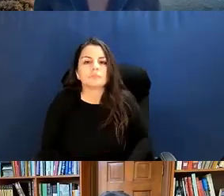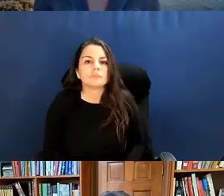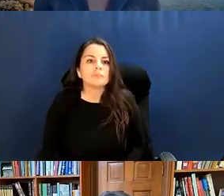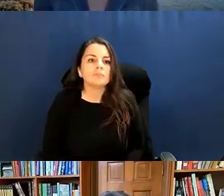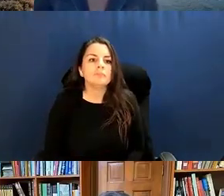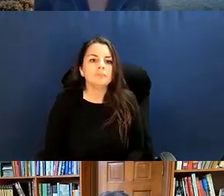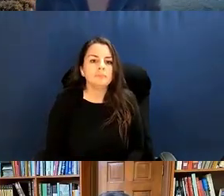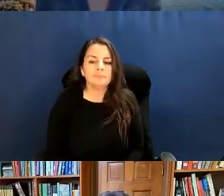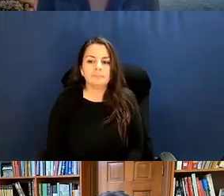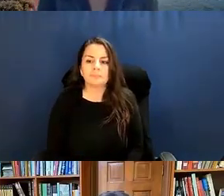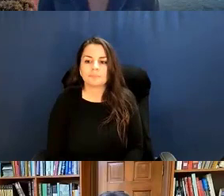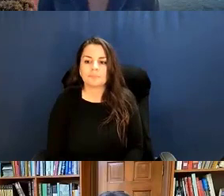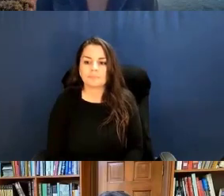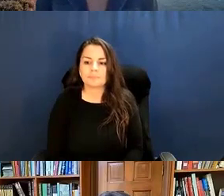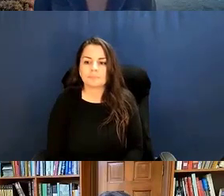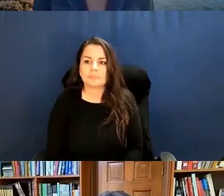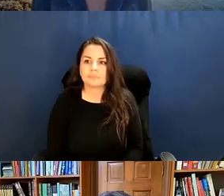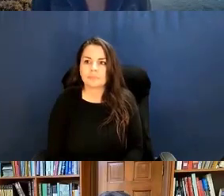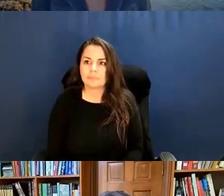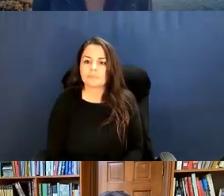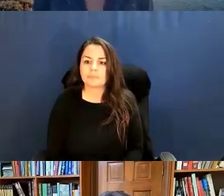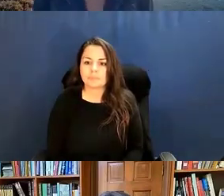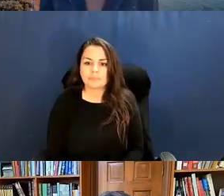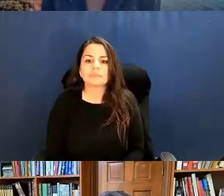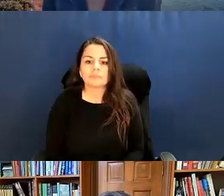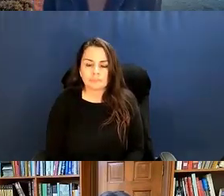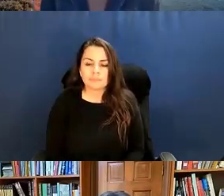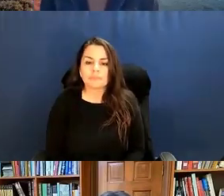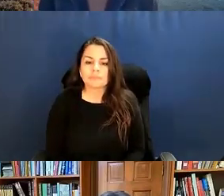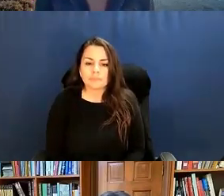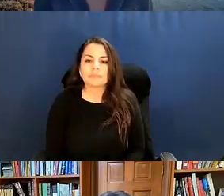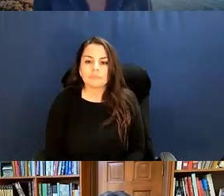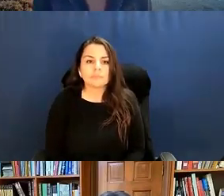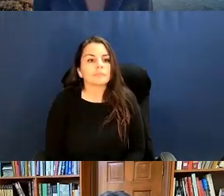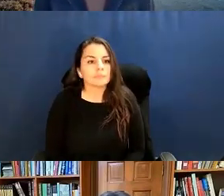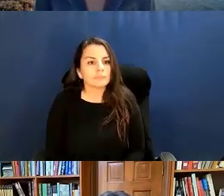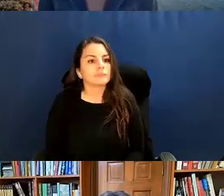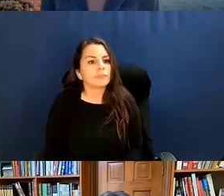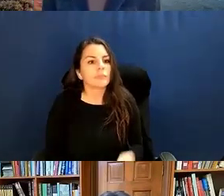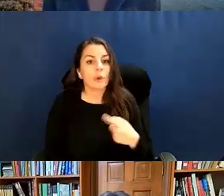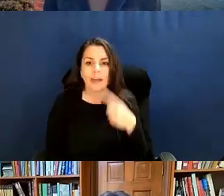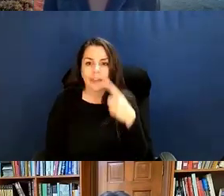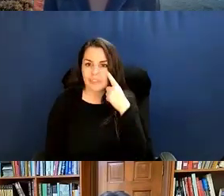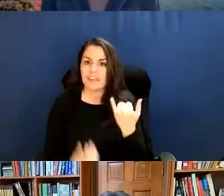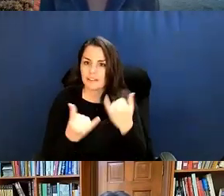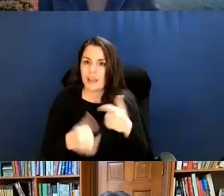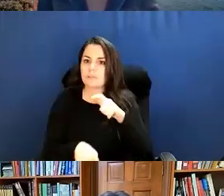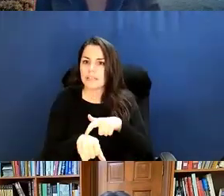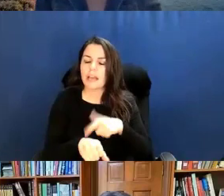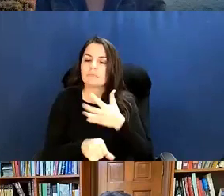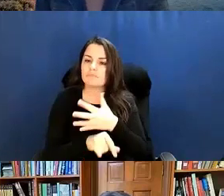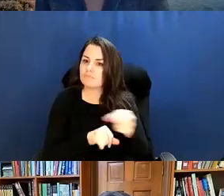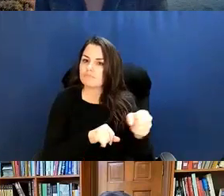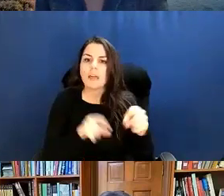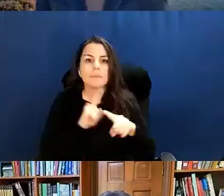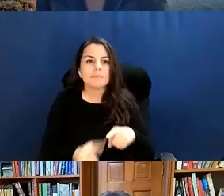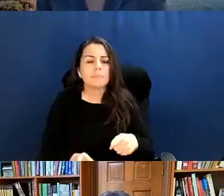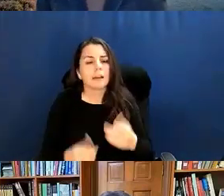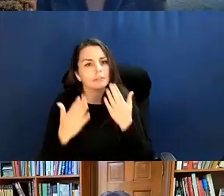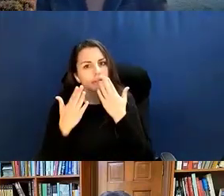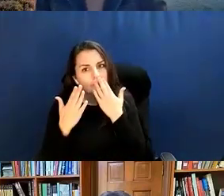for trainees. However, some ICs don't even have a line item budget to